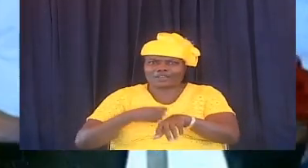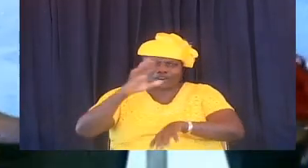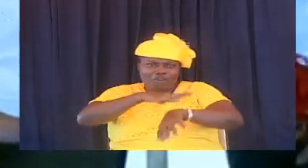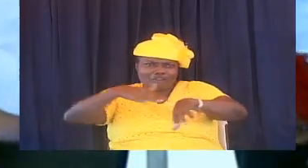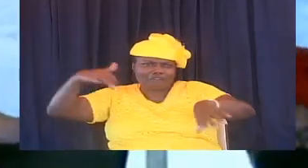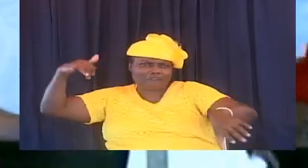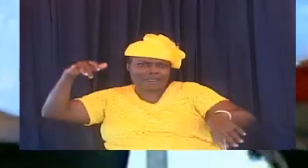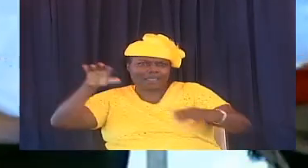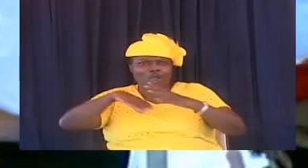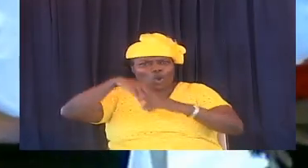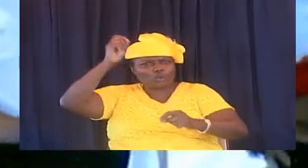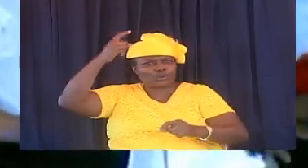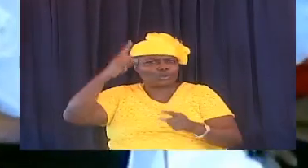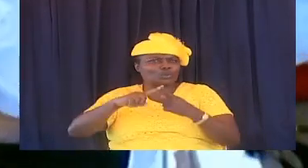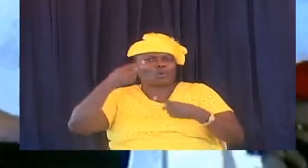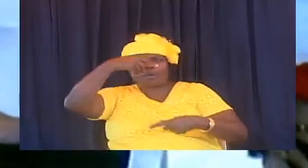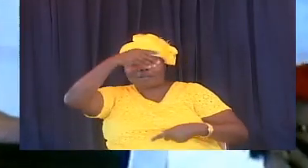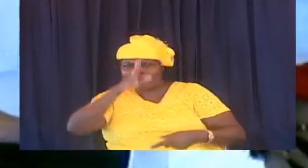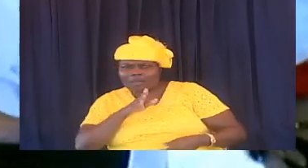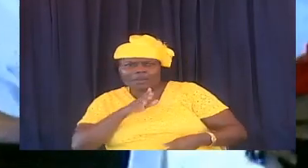place.